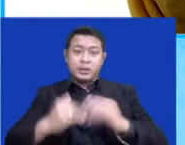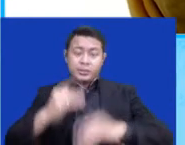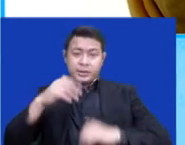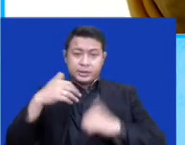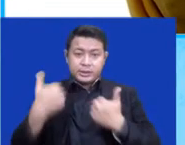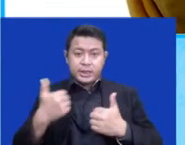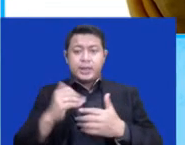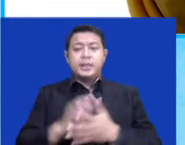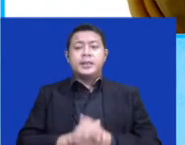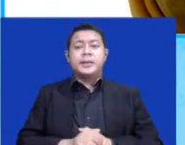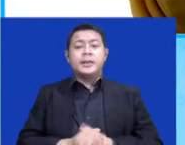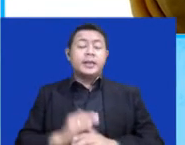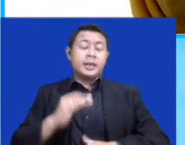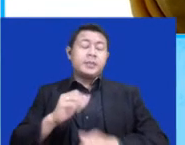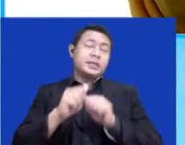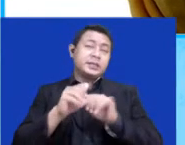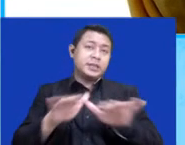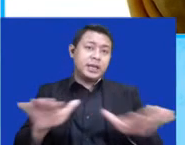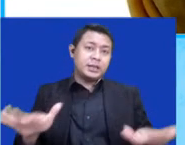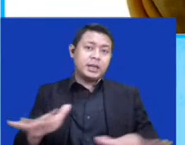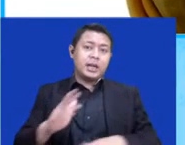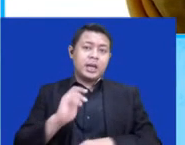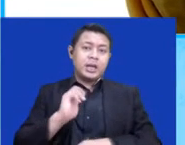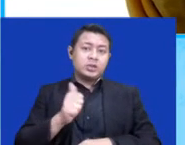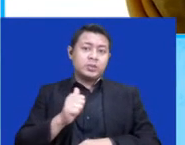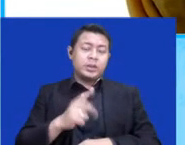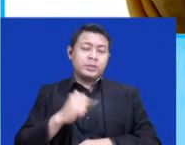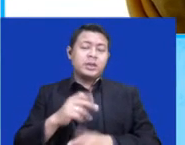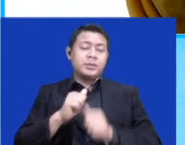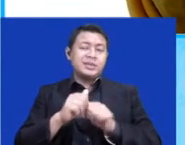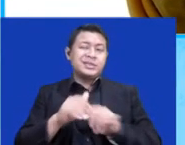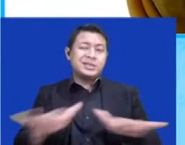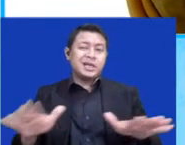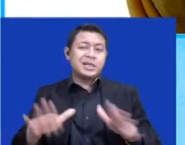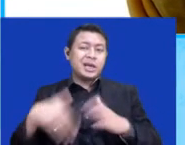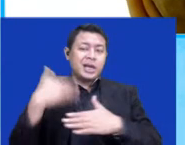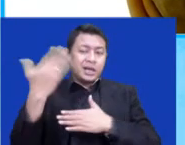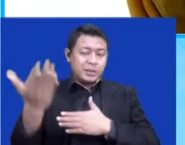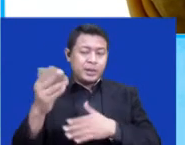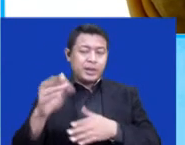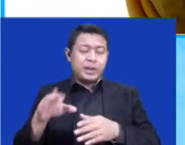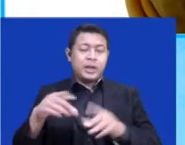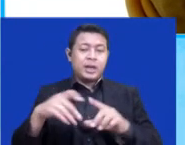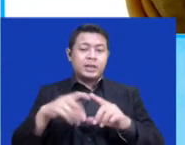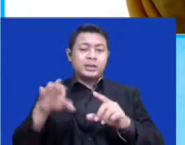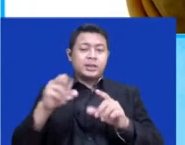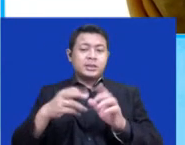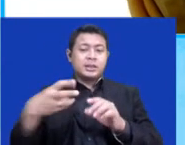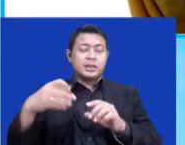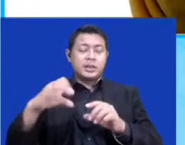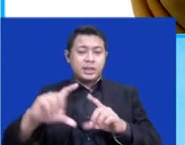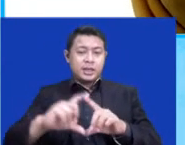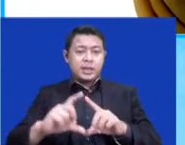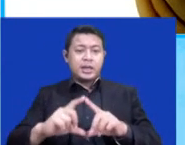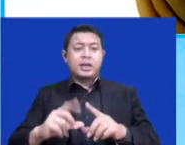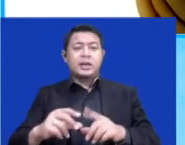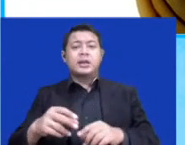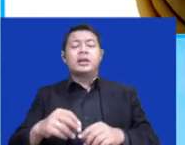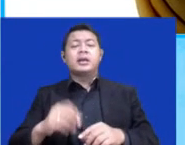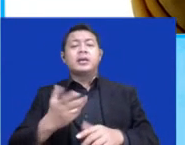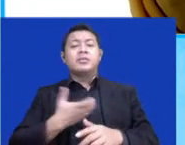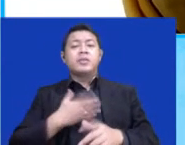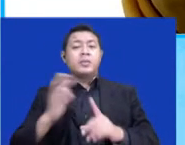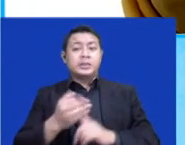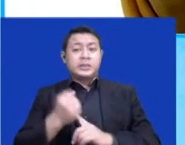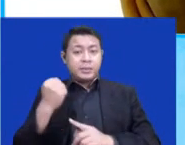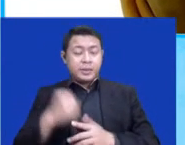that AstraZeneca, working with Plan International, that we want to achieve. Terima kasih Pak Sewon. Jadi itu